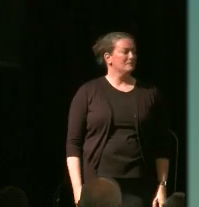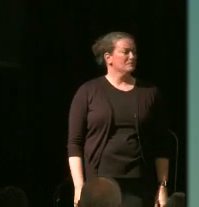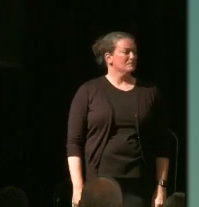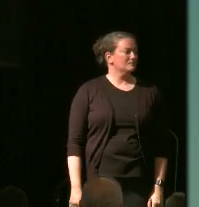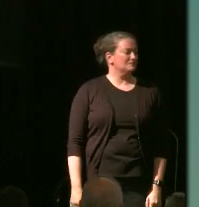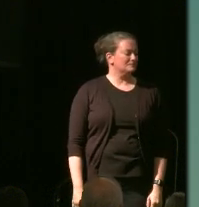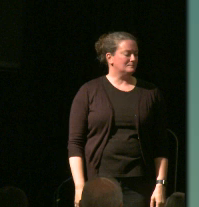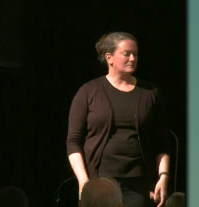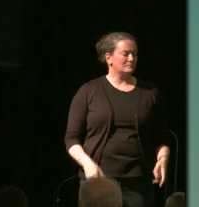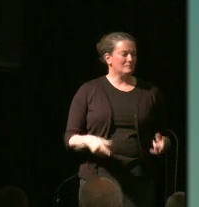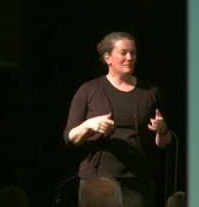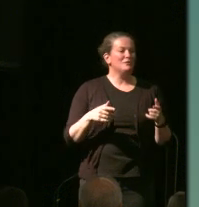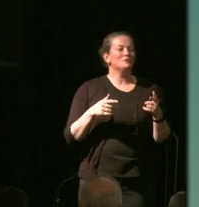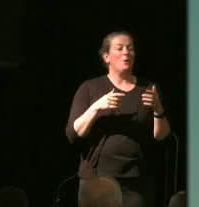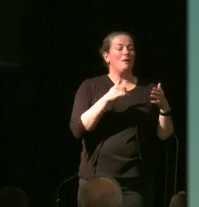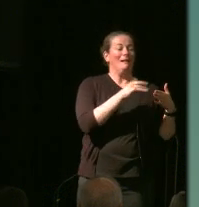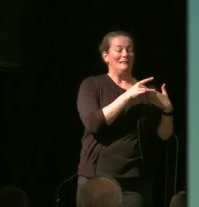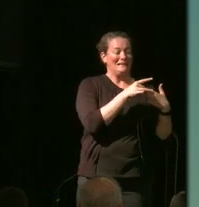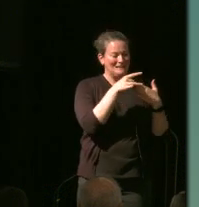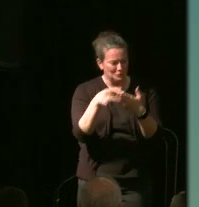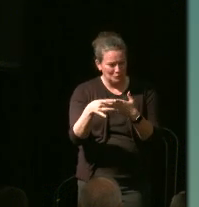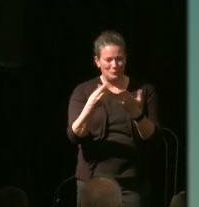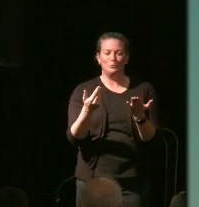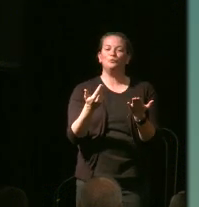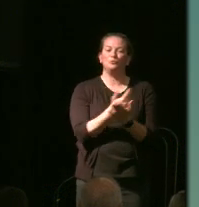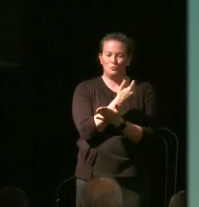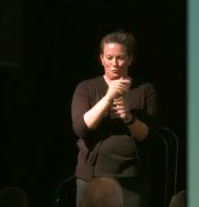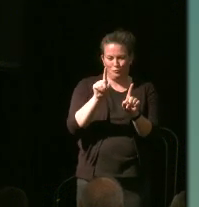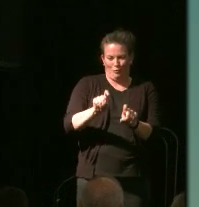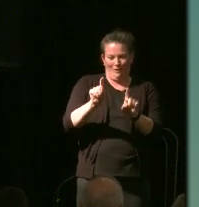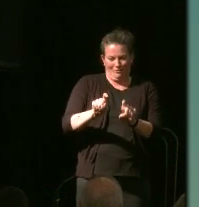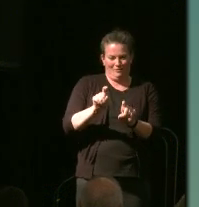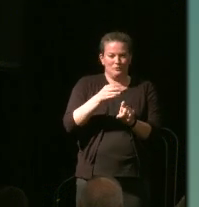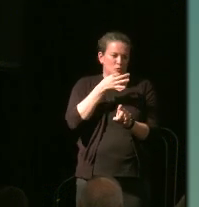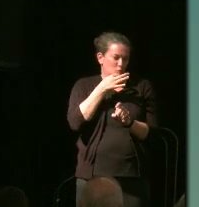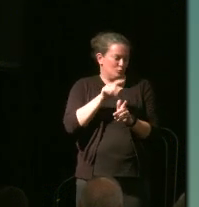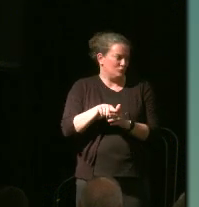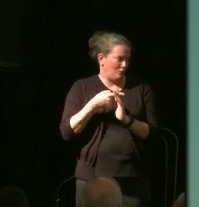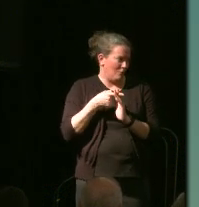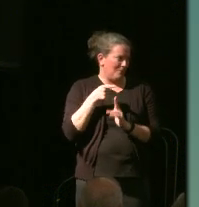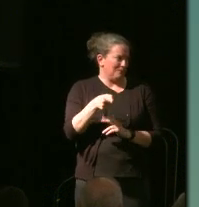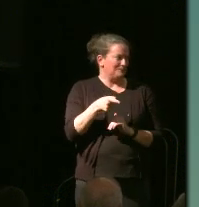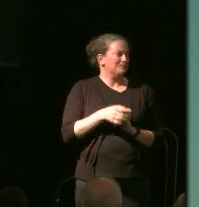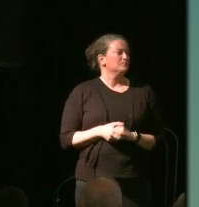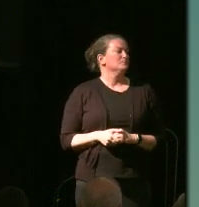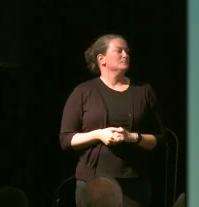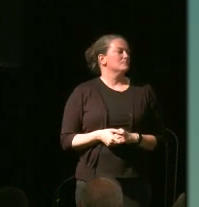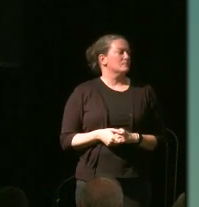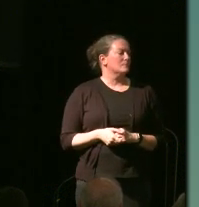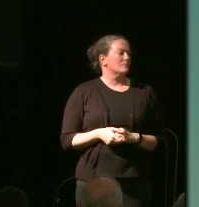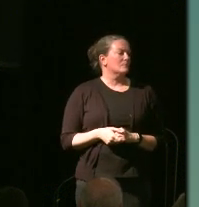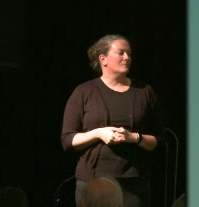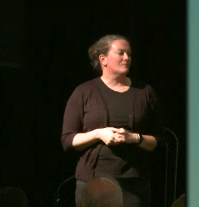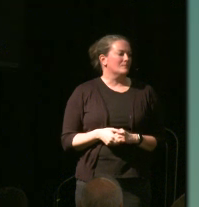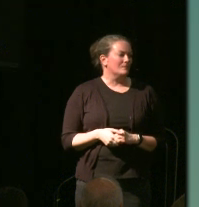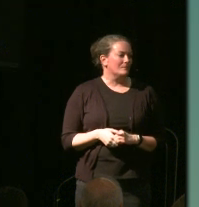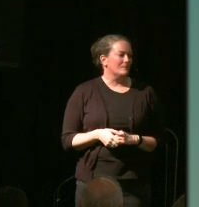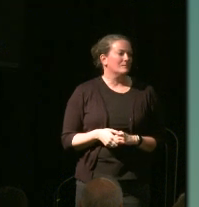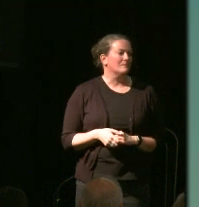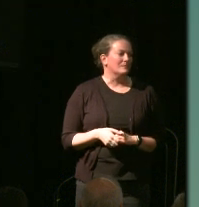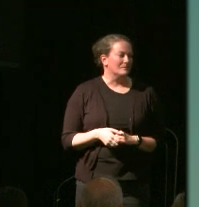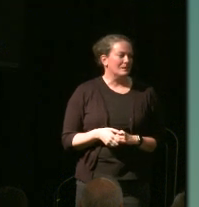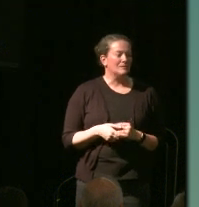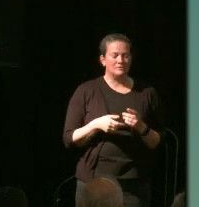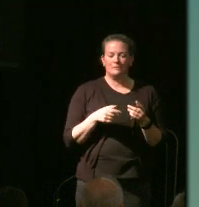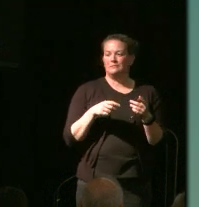clinical trial that we're about to start. So it's going to be incredibly important for us to enroll as many patients